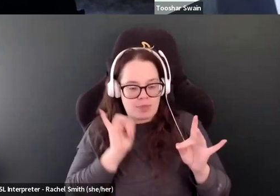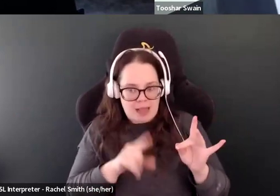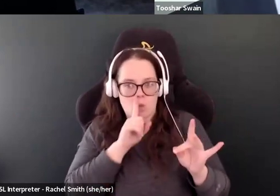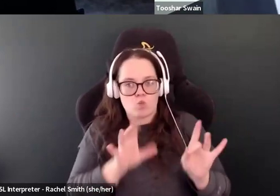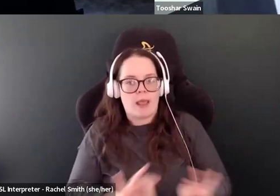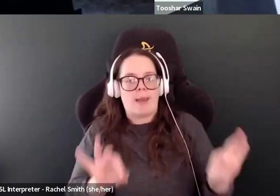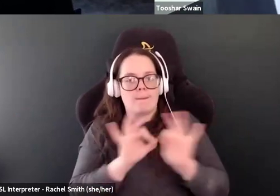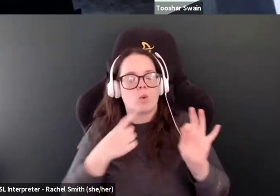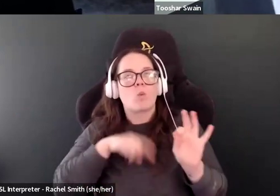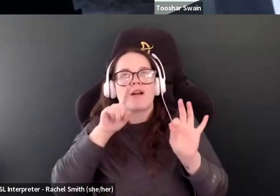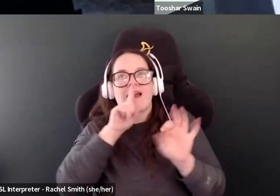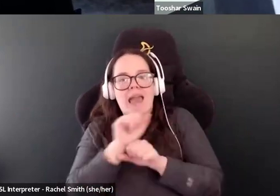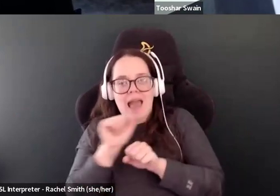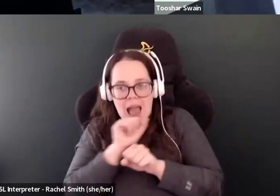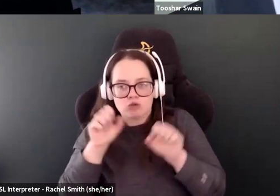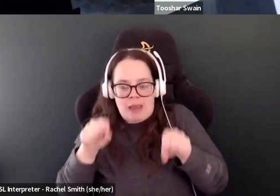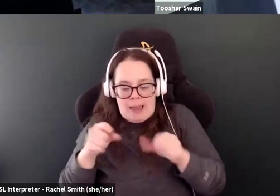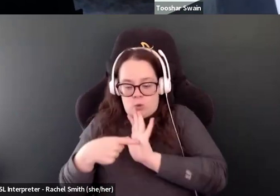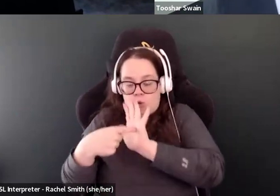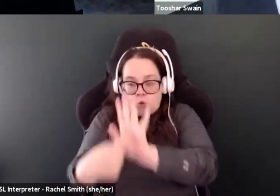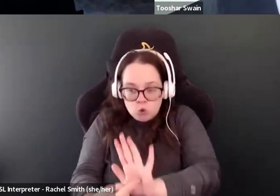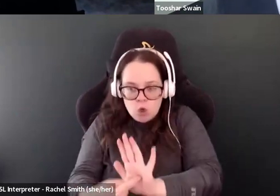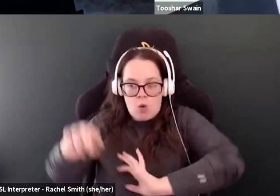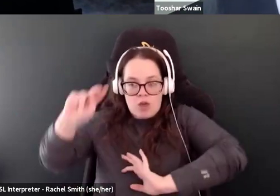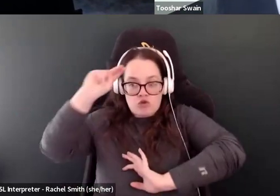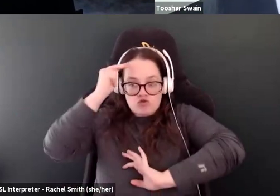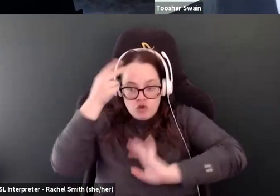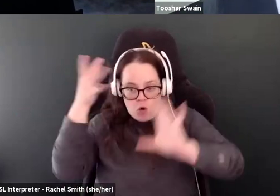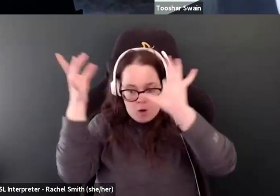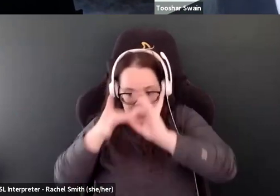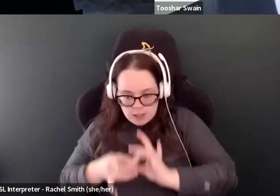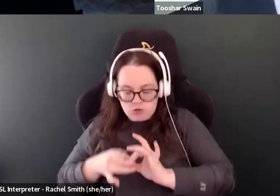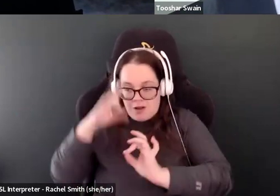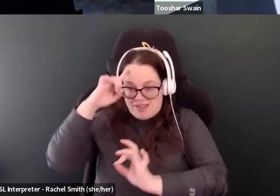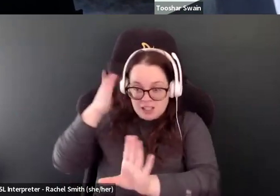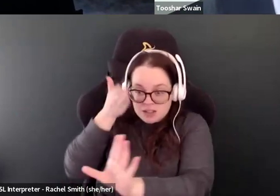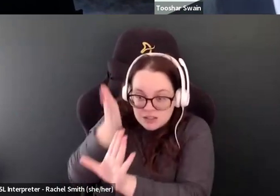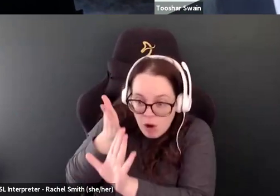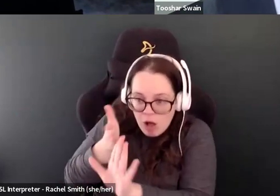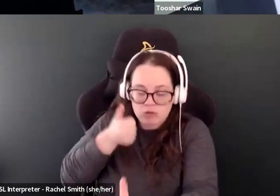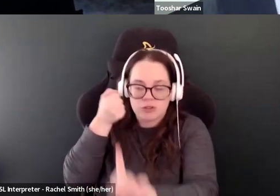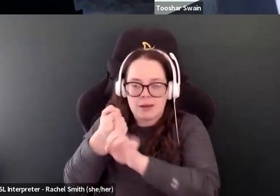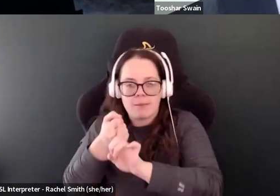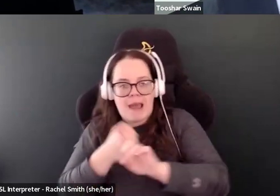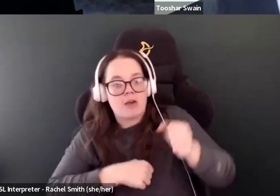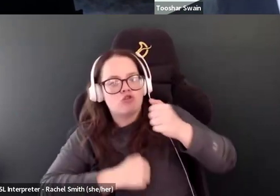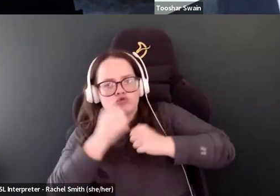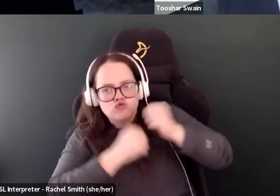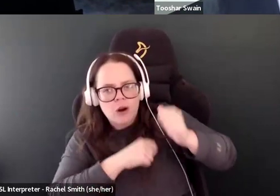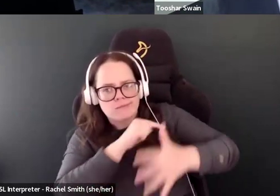show the neurophysiology, the psychology, the structure and function. And that